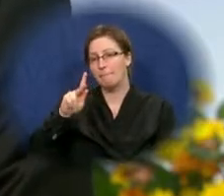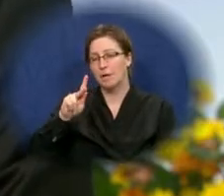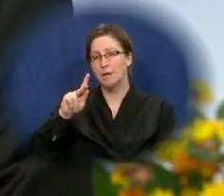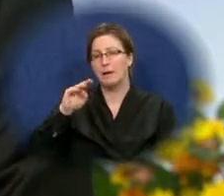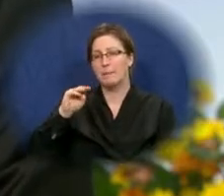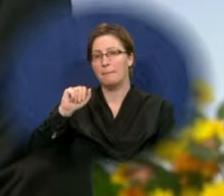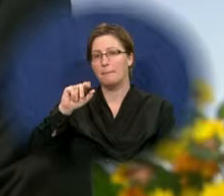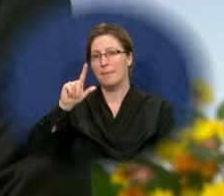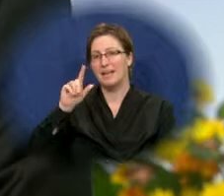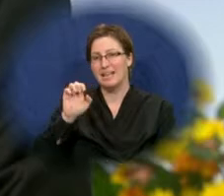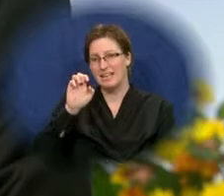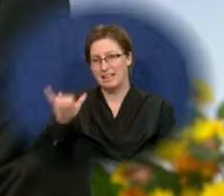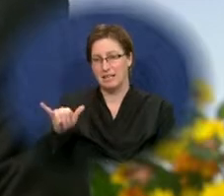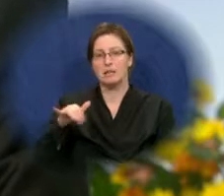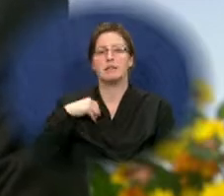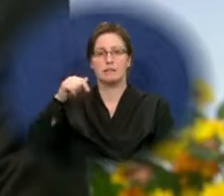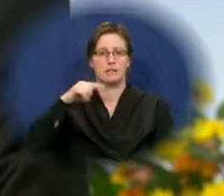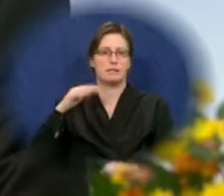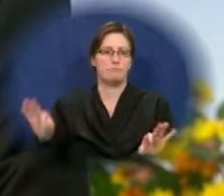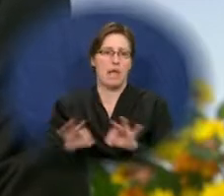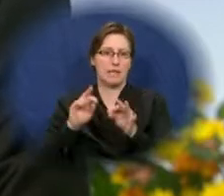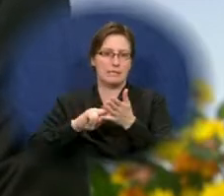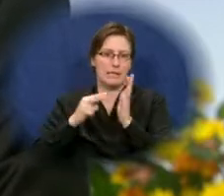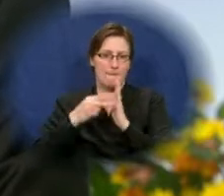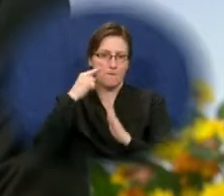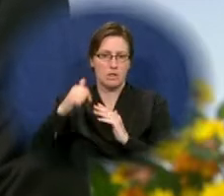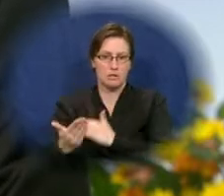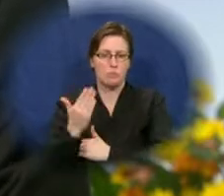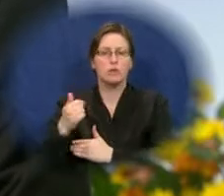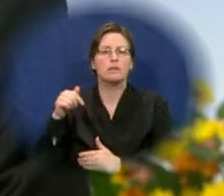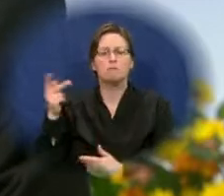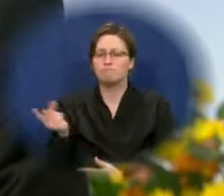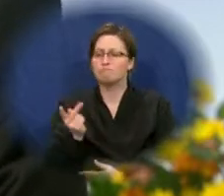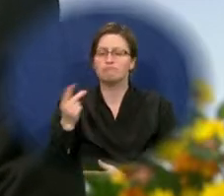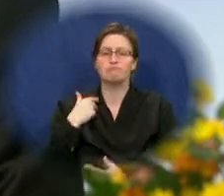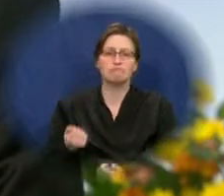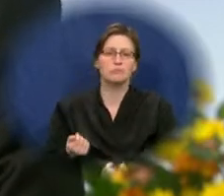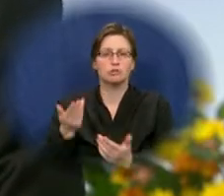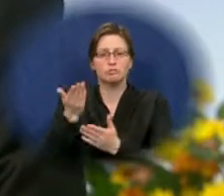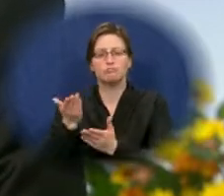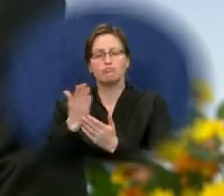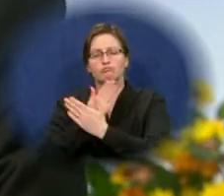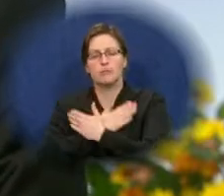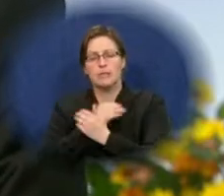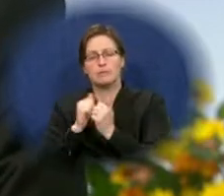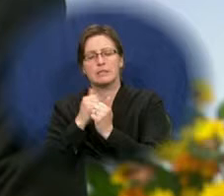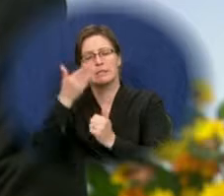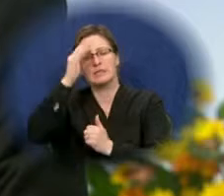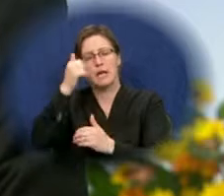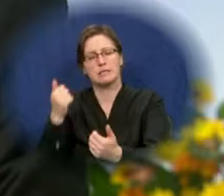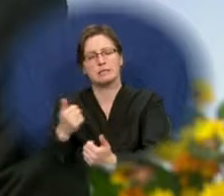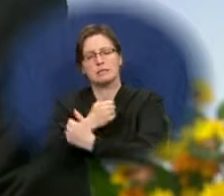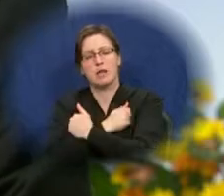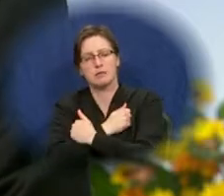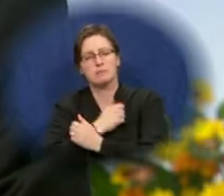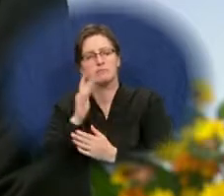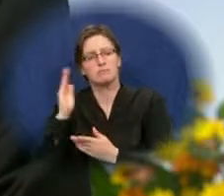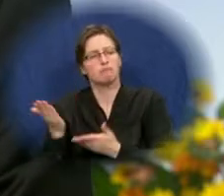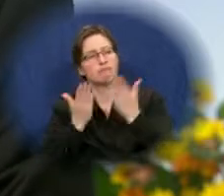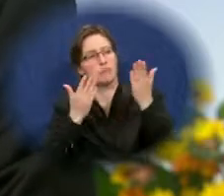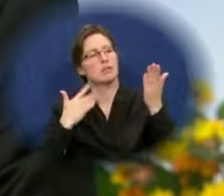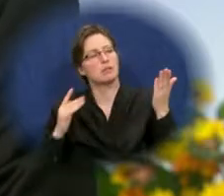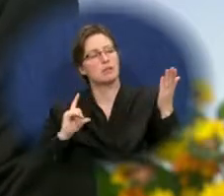Mass intentions this morning. May they rest in the loving embrace of our God. We pray to the Lord. Lord, hear our